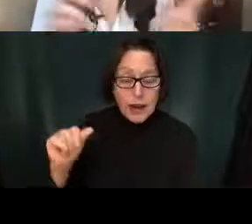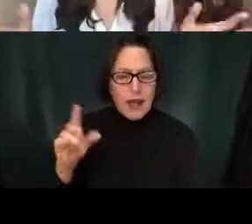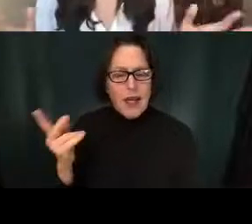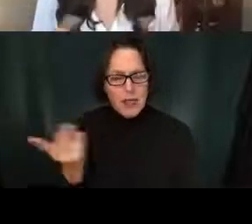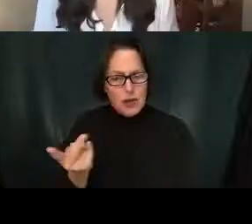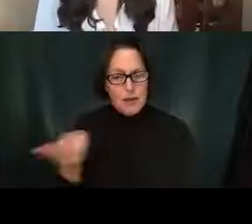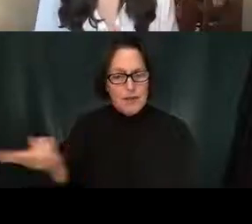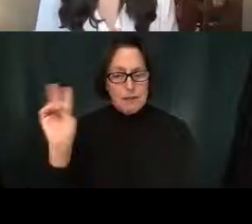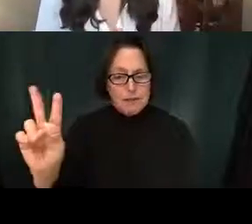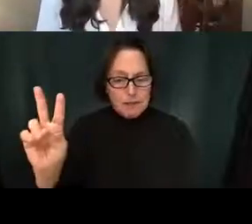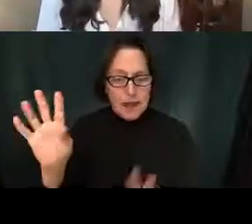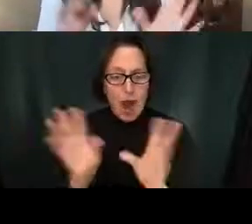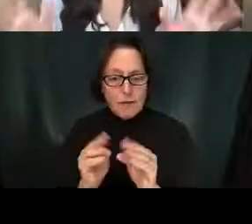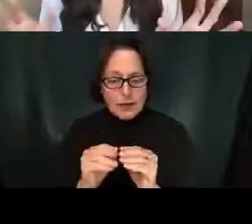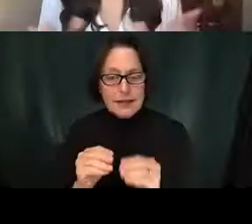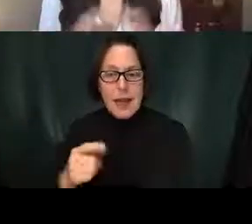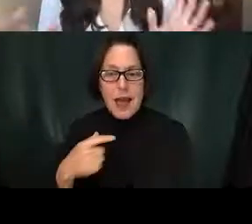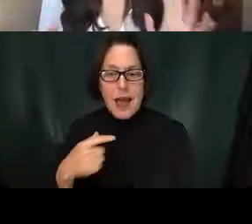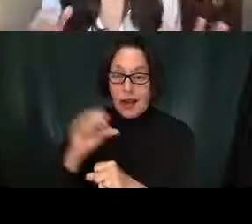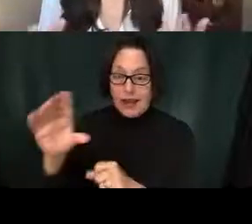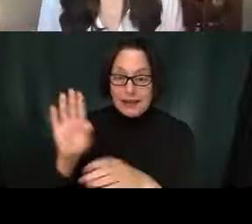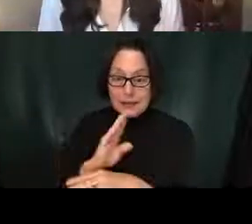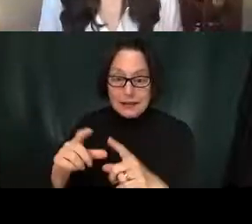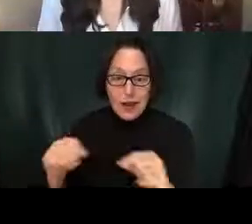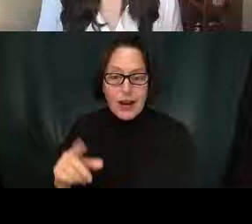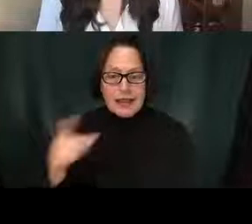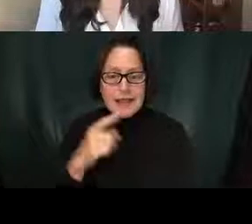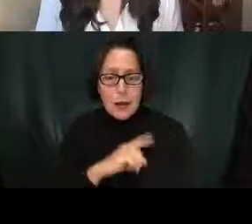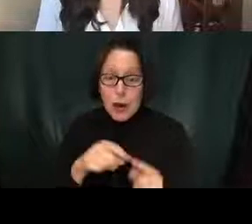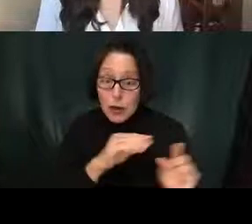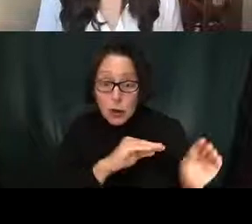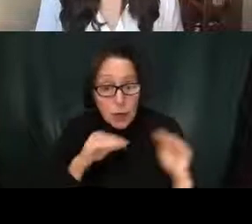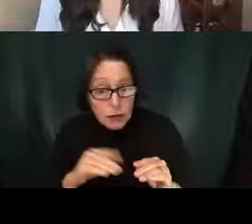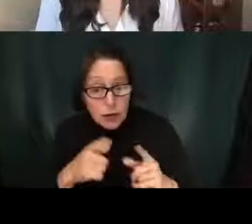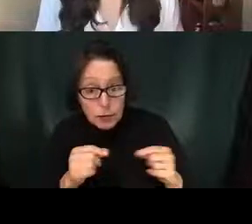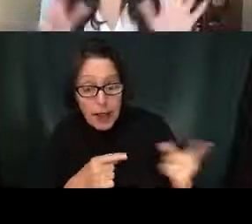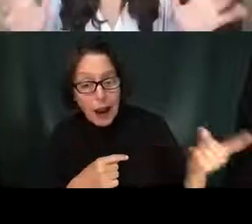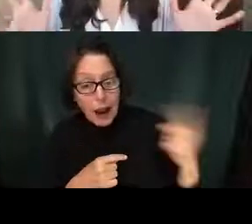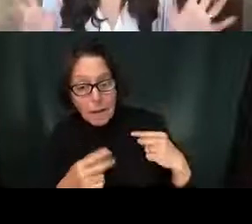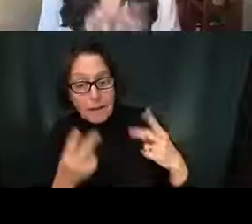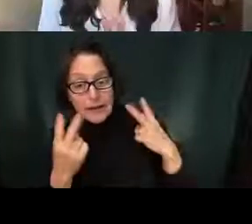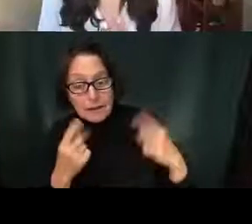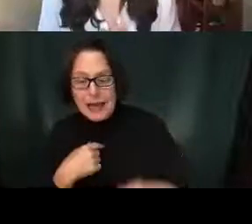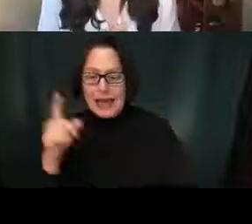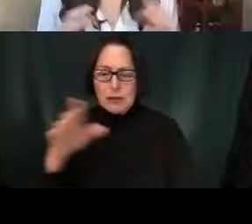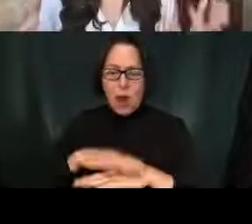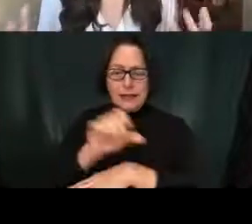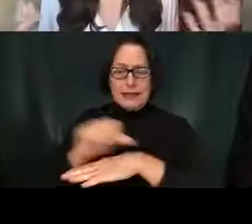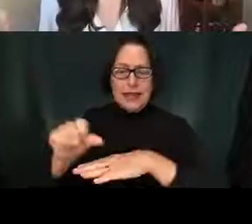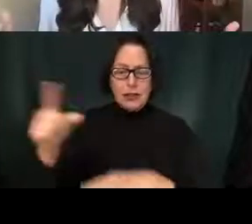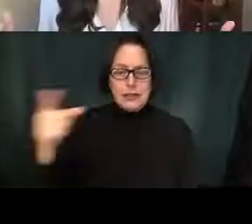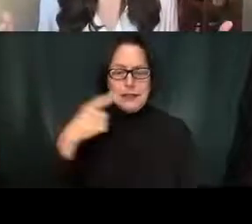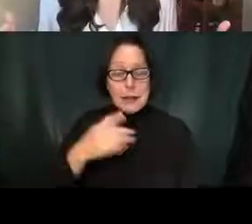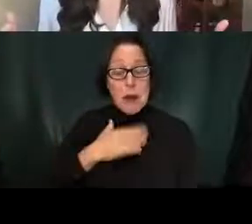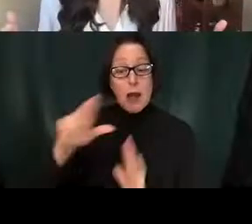when I got Mr. Yoshino's card, and he said, come visit me when you move to Japan. And he said, he was on stage and he said, my role